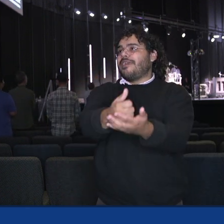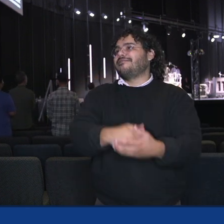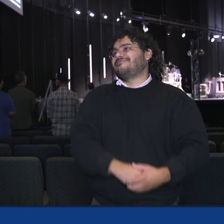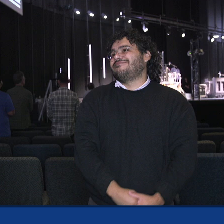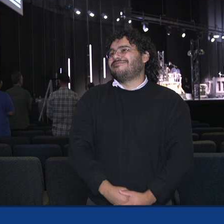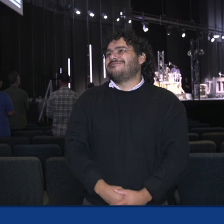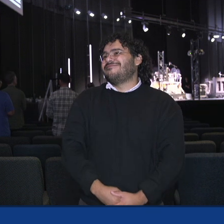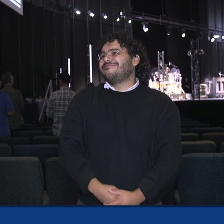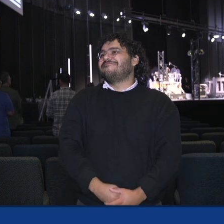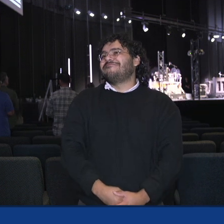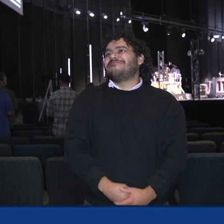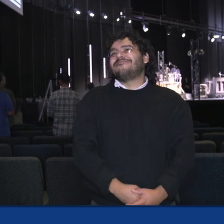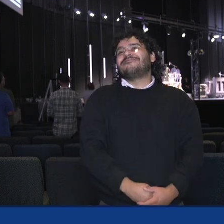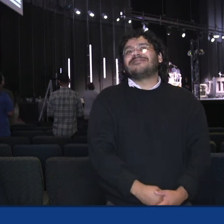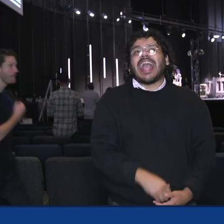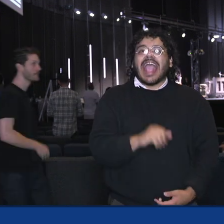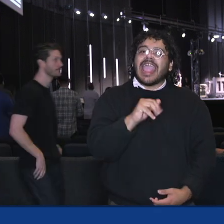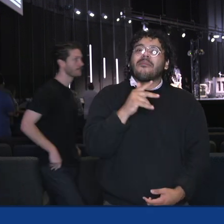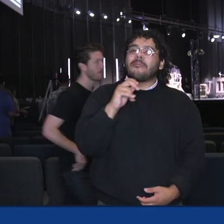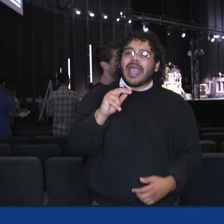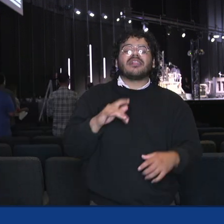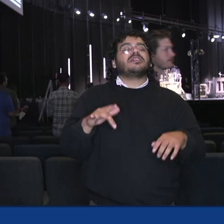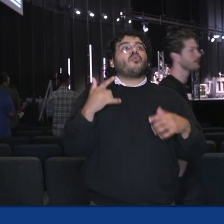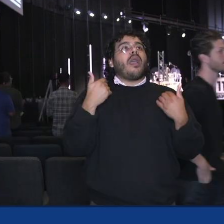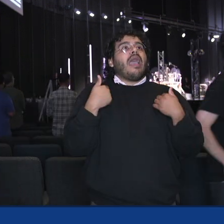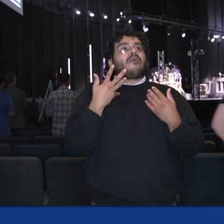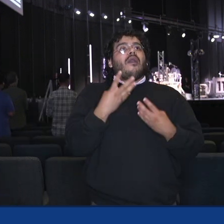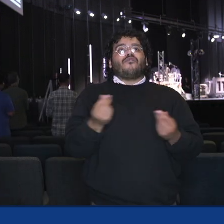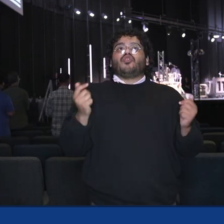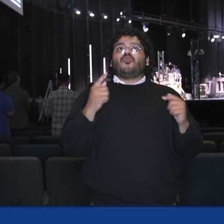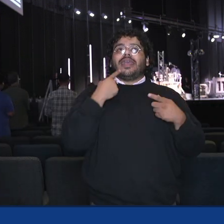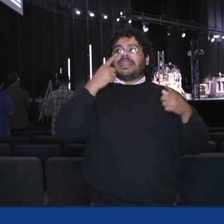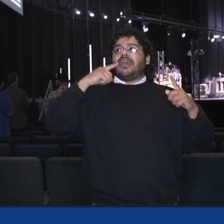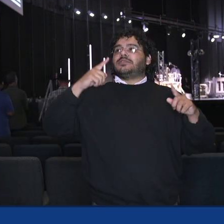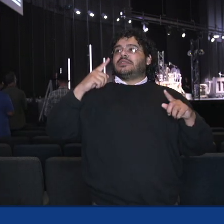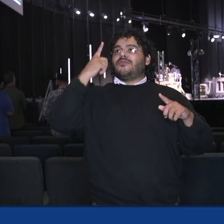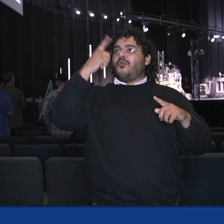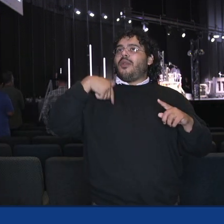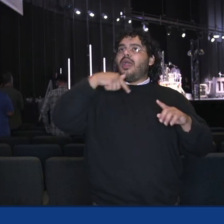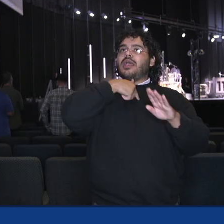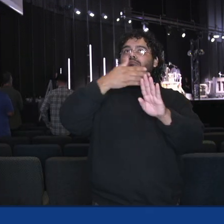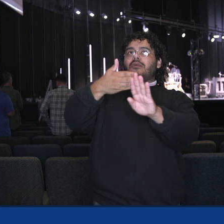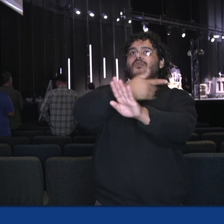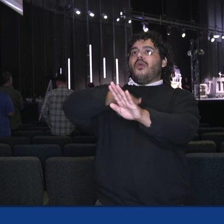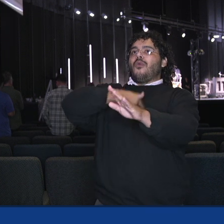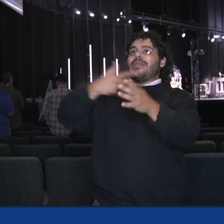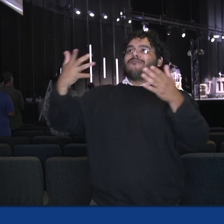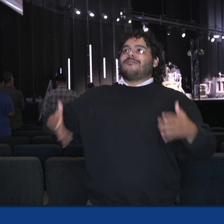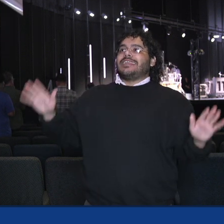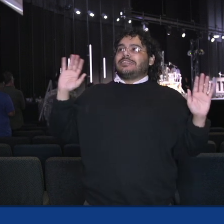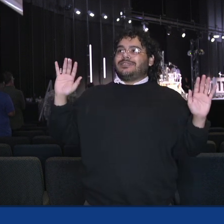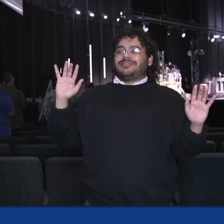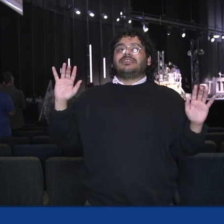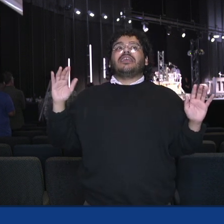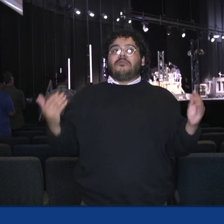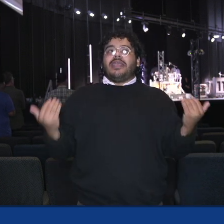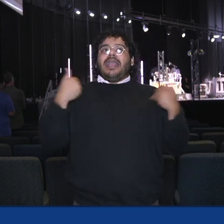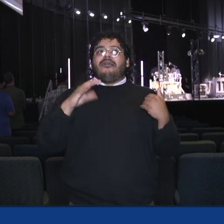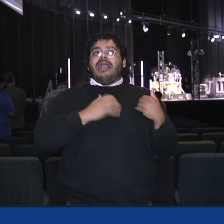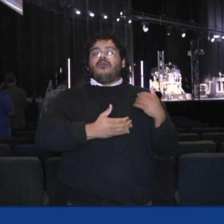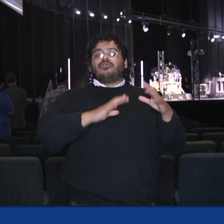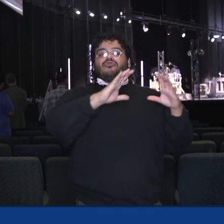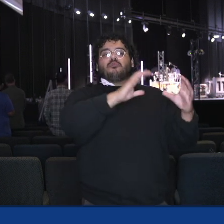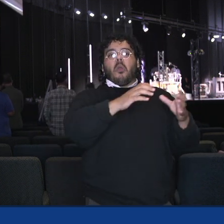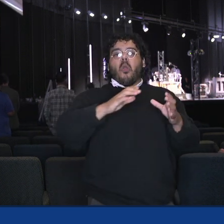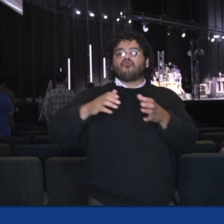amen. Now, I have a couple of announcements for us before we end. We have our small group fair